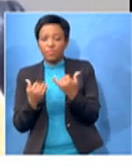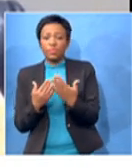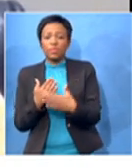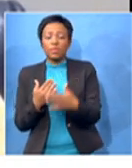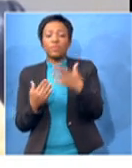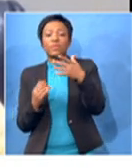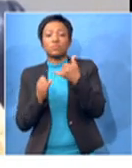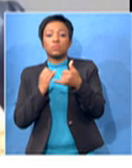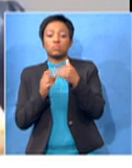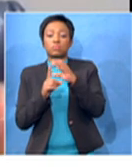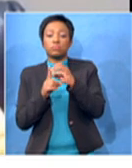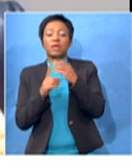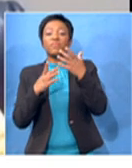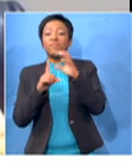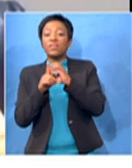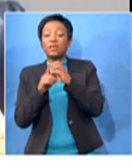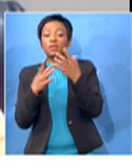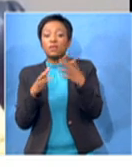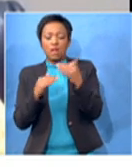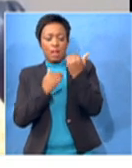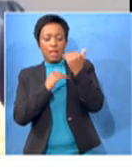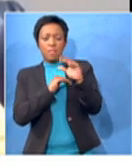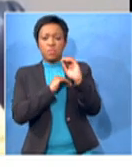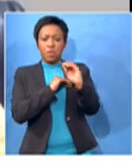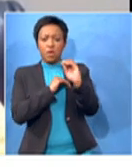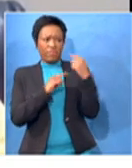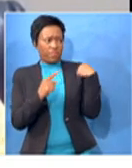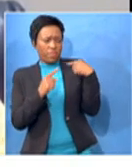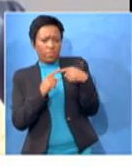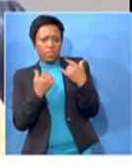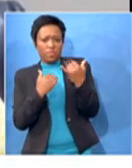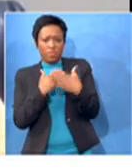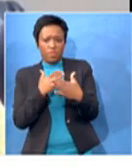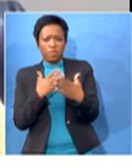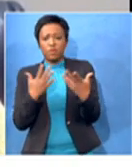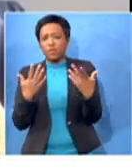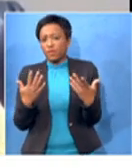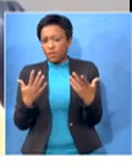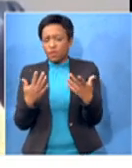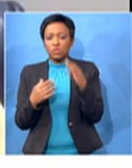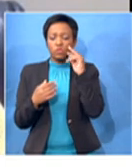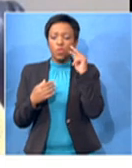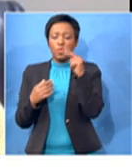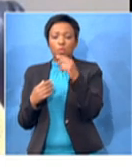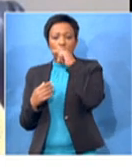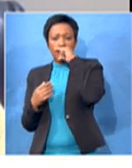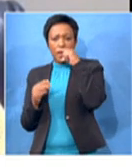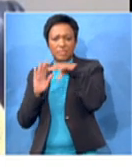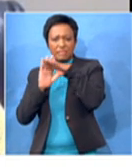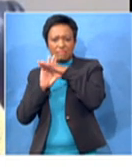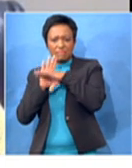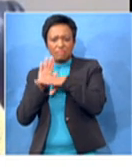offender registry, which the limited that we had for a while, whether they had been able to look at the name of the